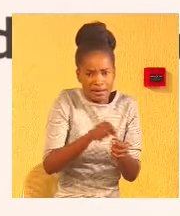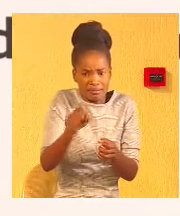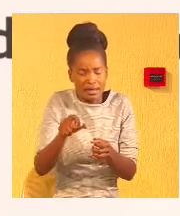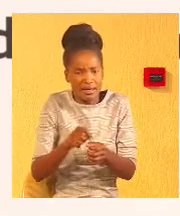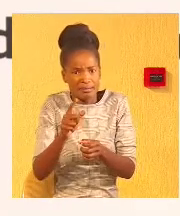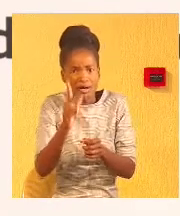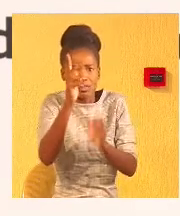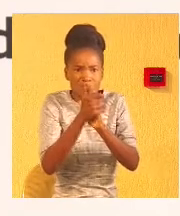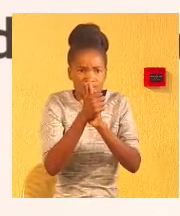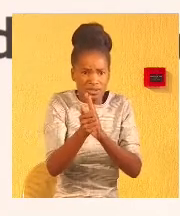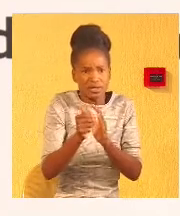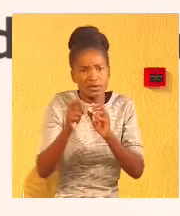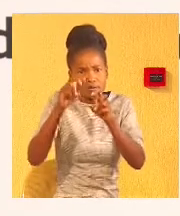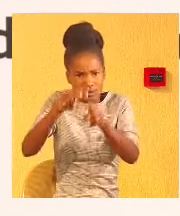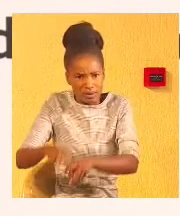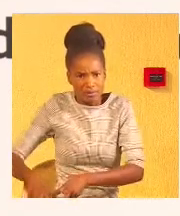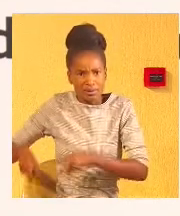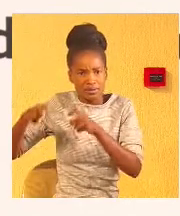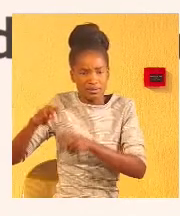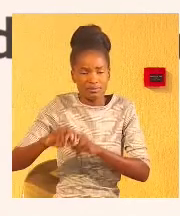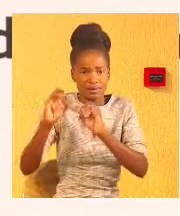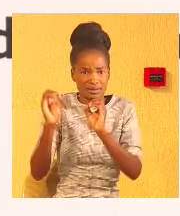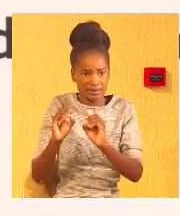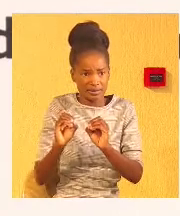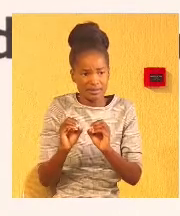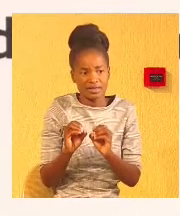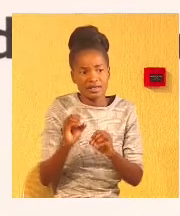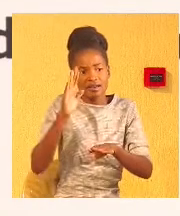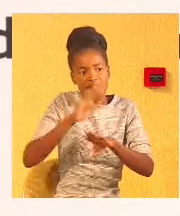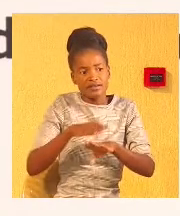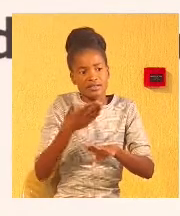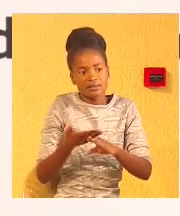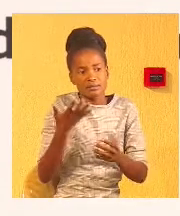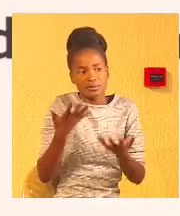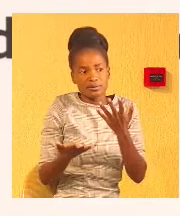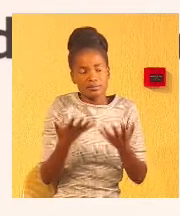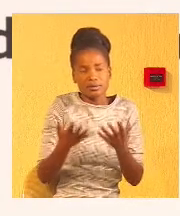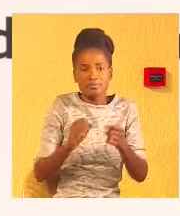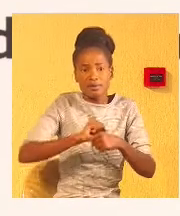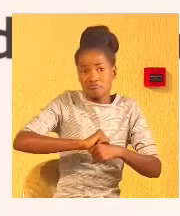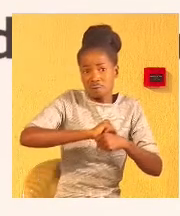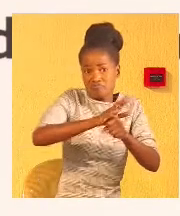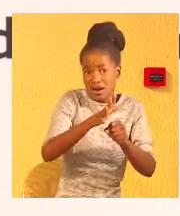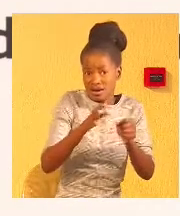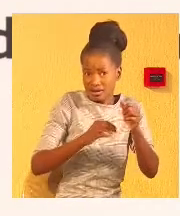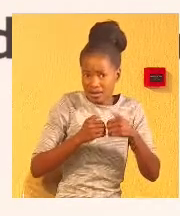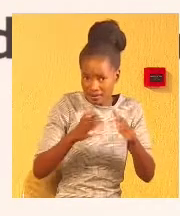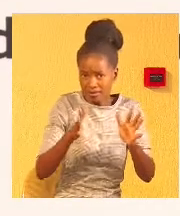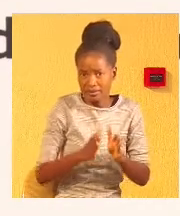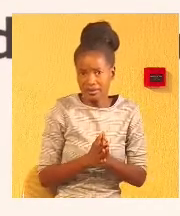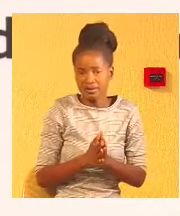expertise, so that when you have a shock like COVID, that brings